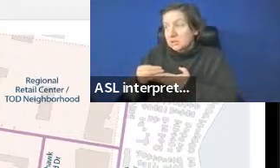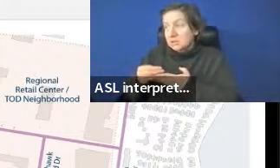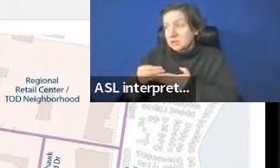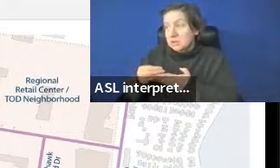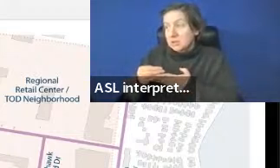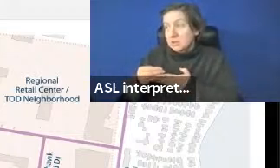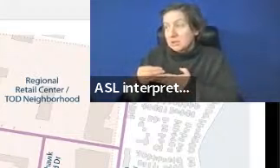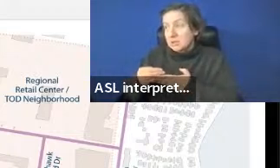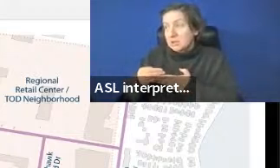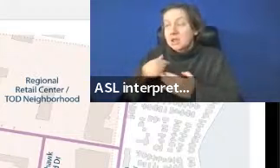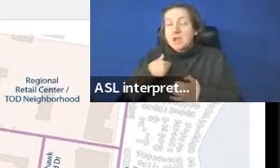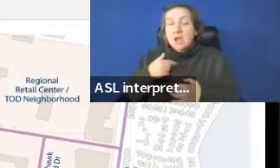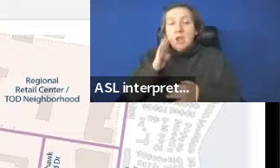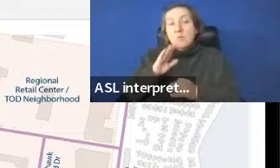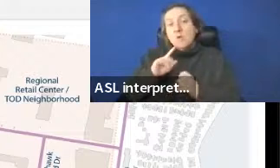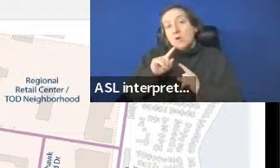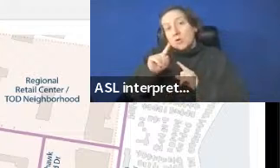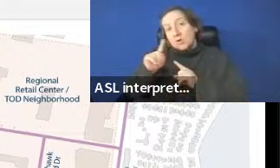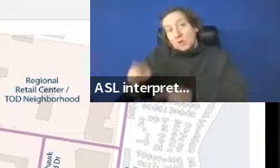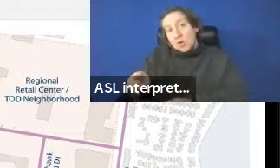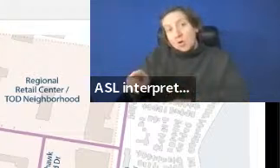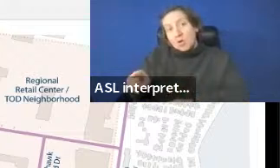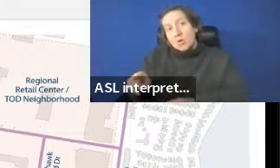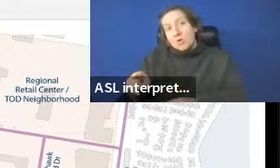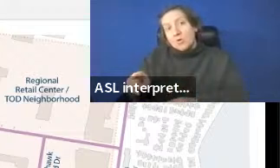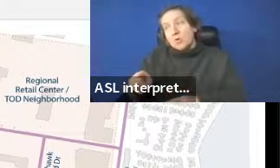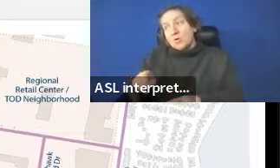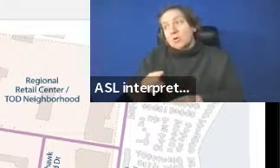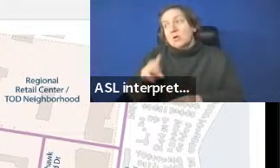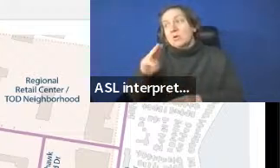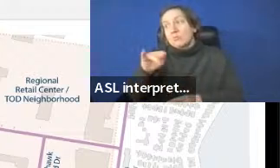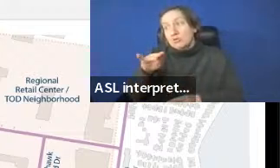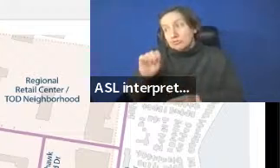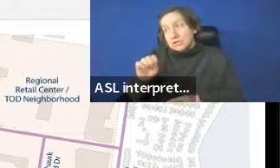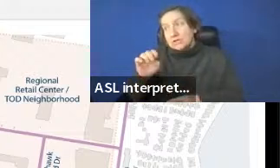I would come up to the interchange at Marine